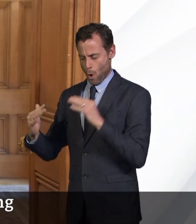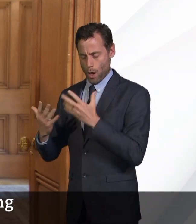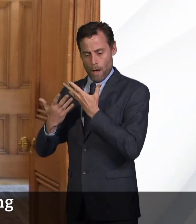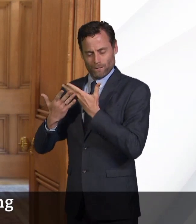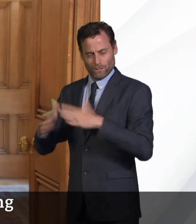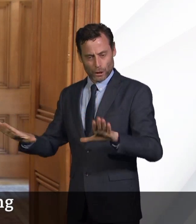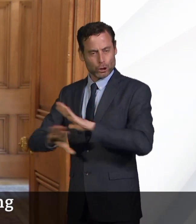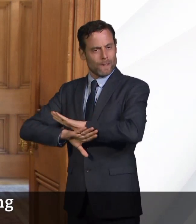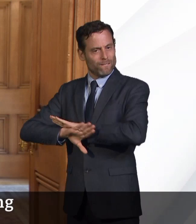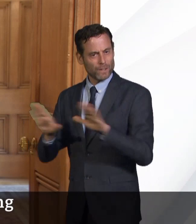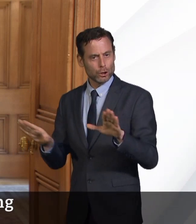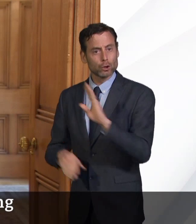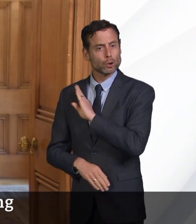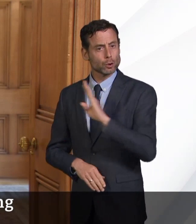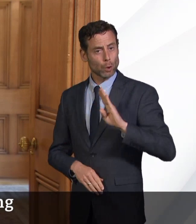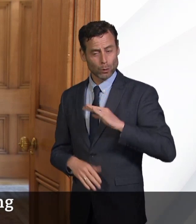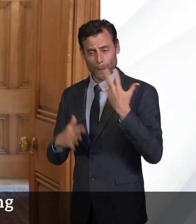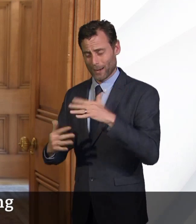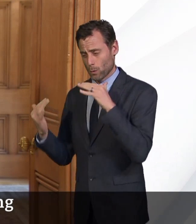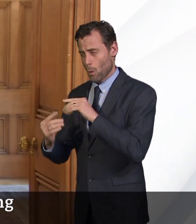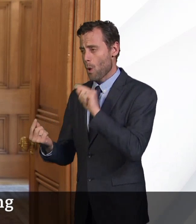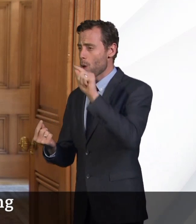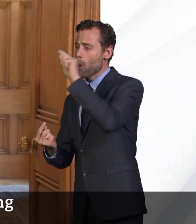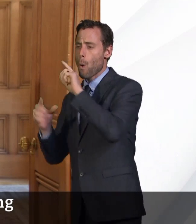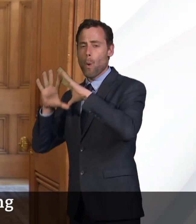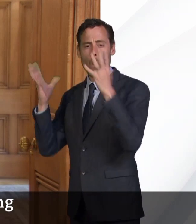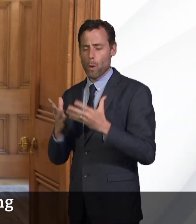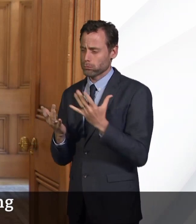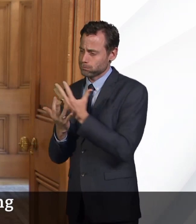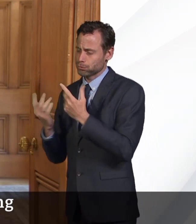Our soldiers fought around the world. There were countless acts of bravery.